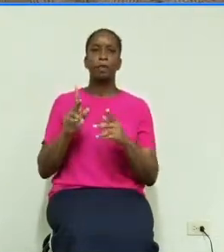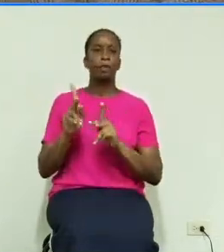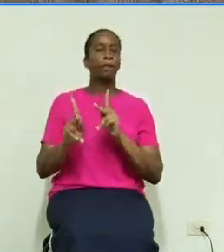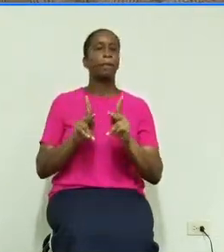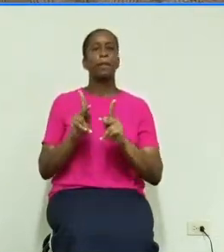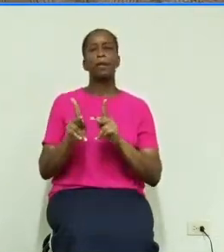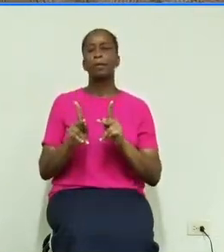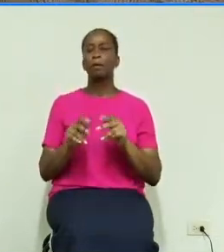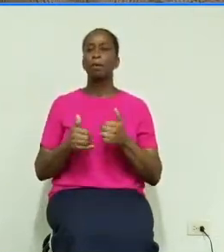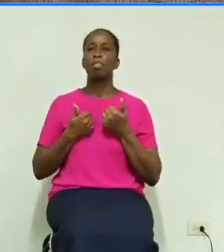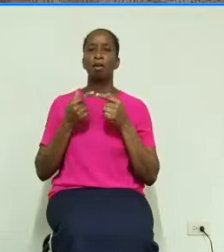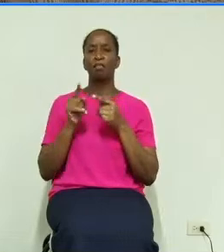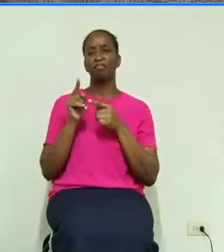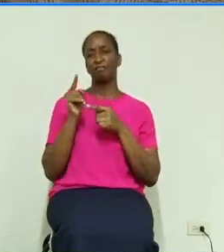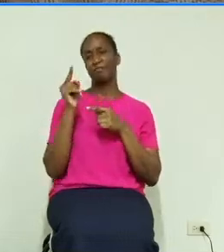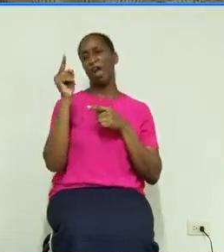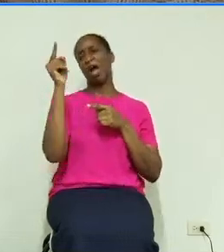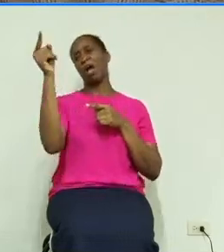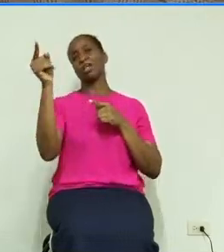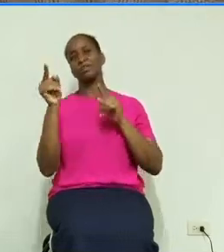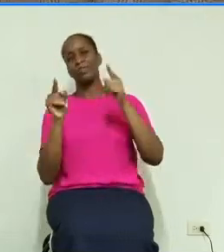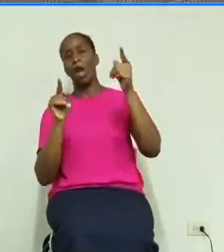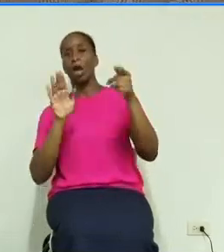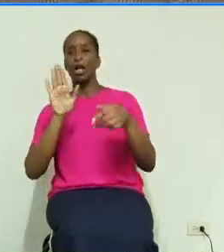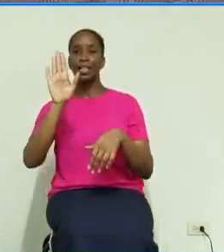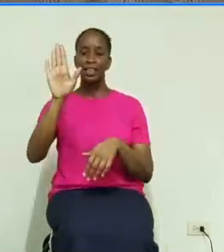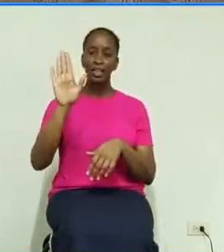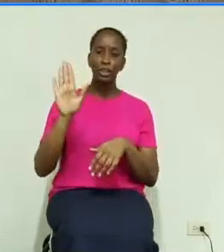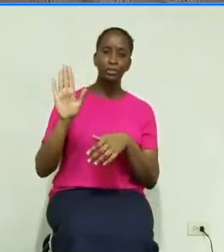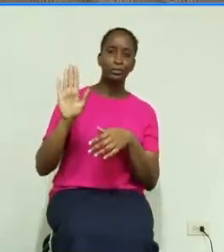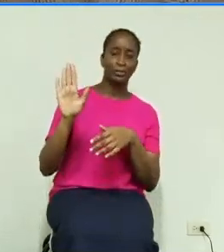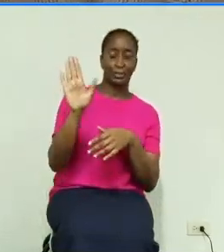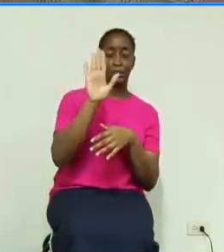along the way, but structurally, we are